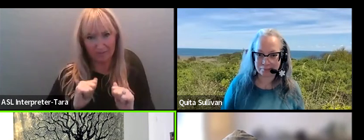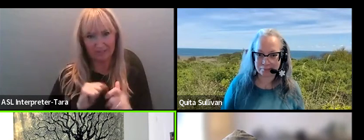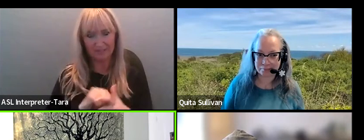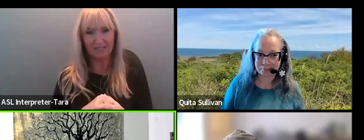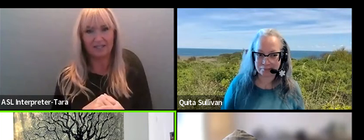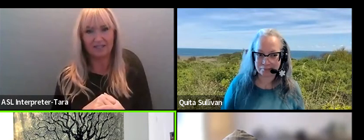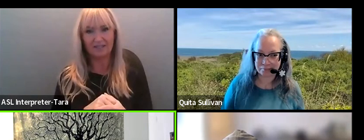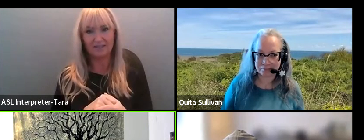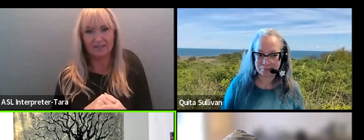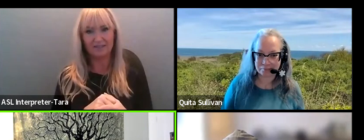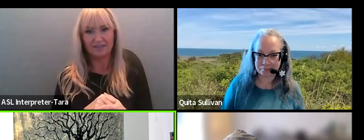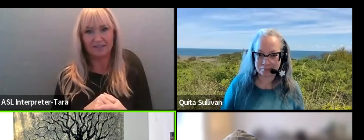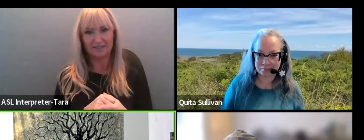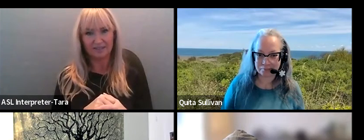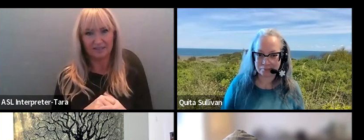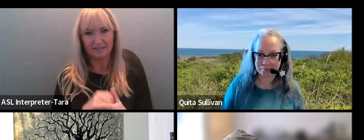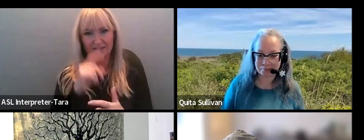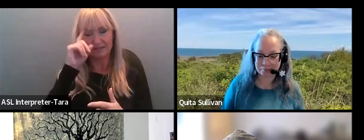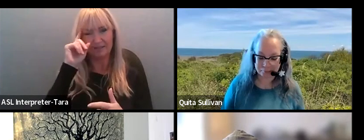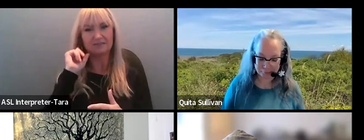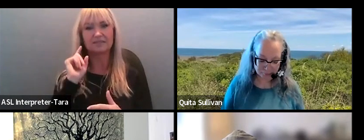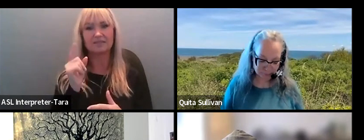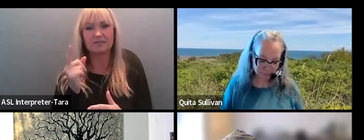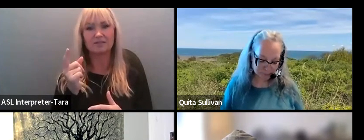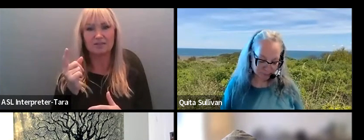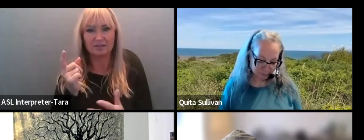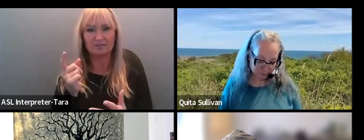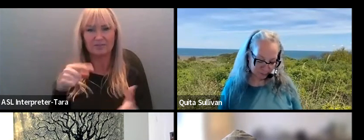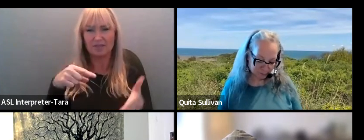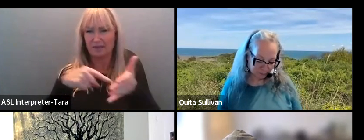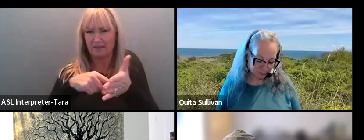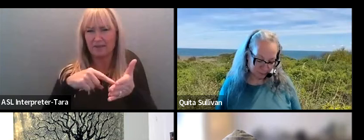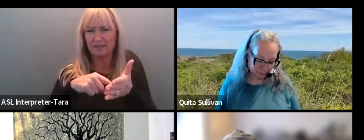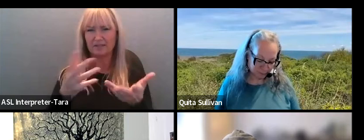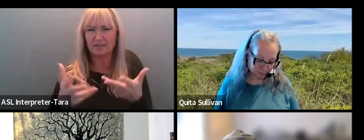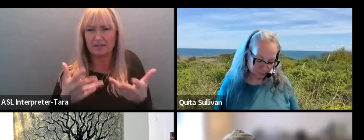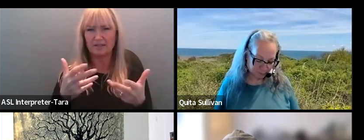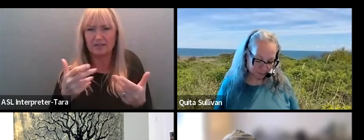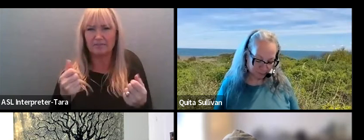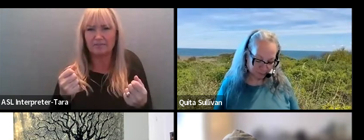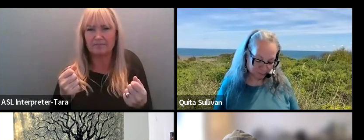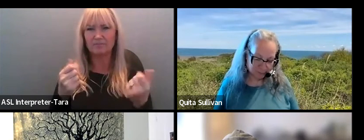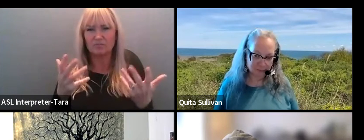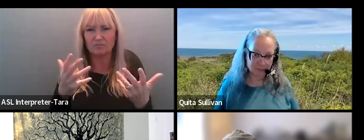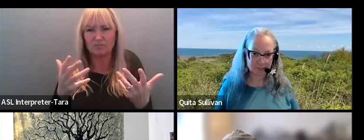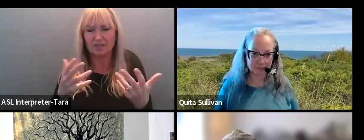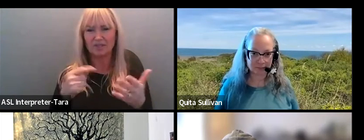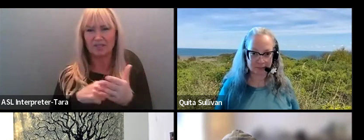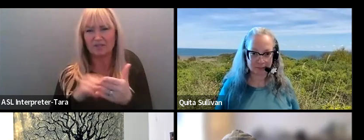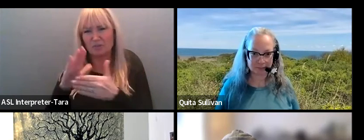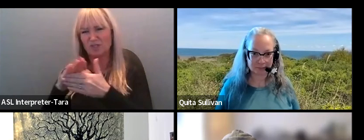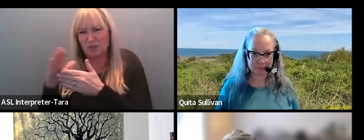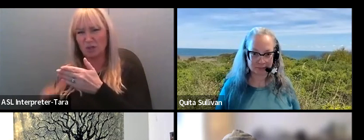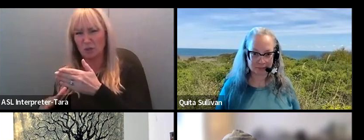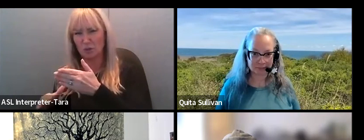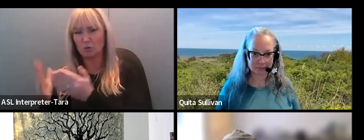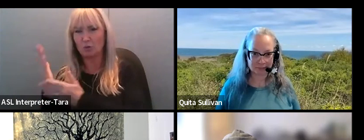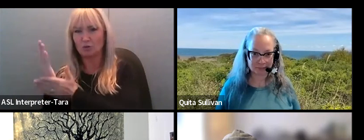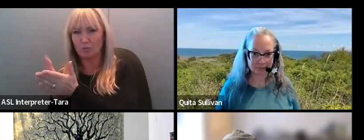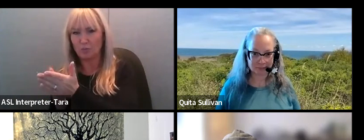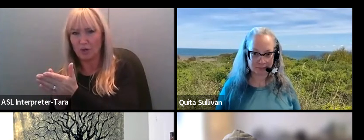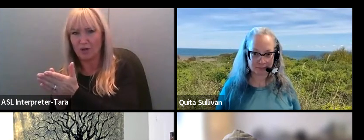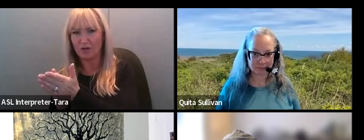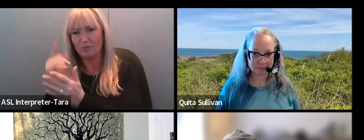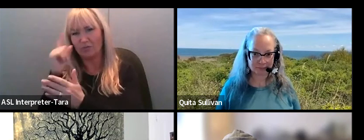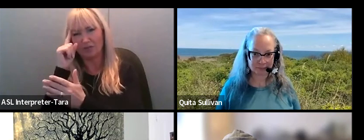And, you know, what you could see, this was kind of like the conclusionary piece, which mm-hmm. I thought